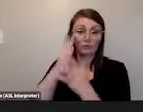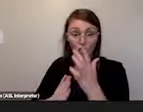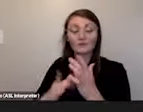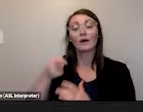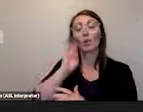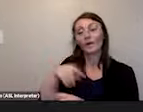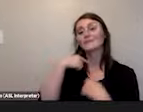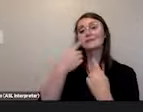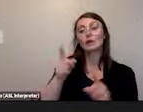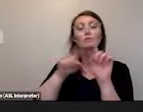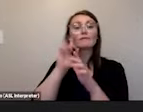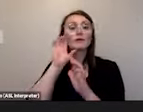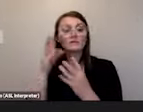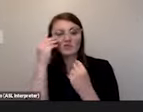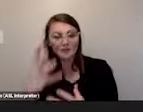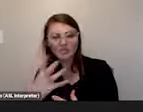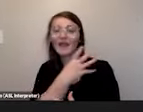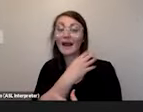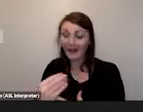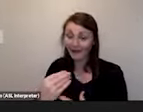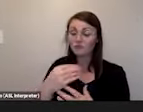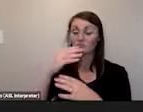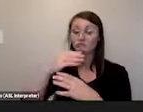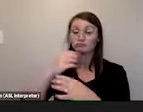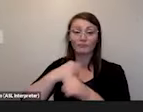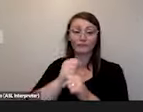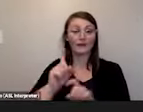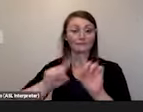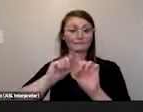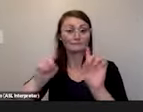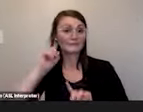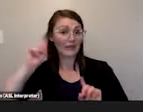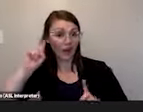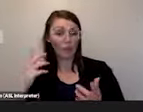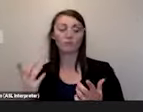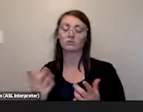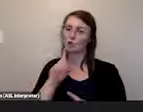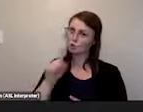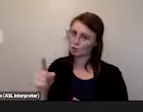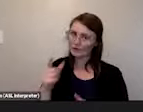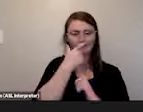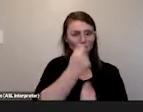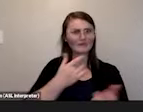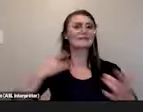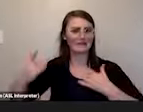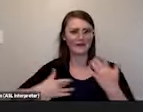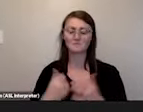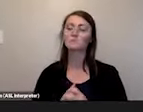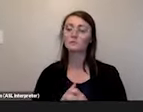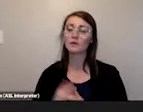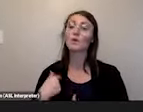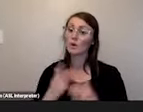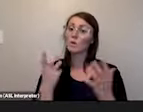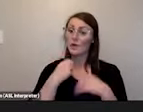different sounds. There's a whole lot that can be done. So it's really, really exciting, really interesting. We also want to make sure that authoring